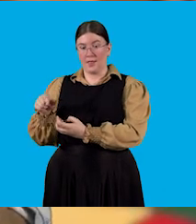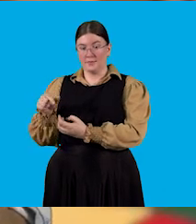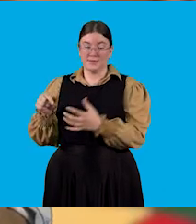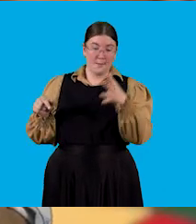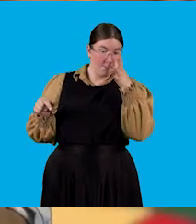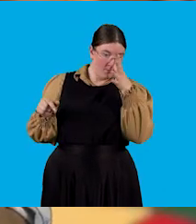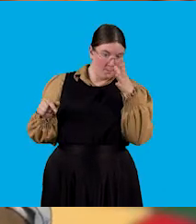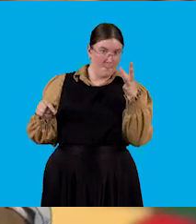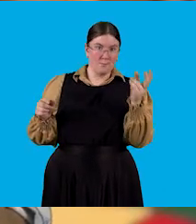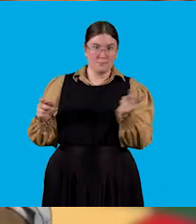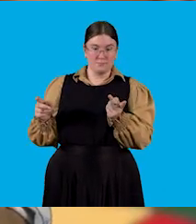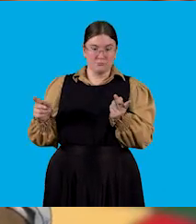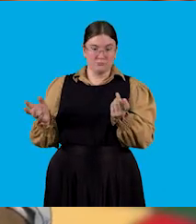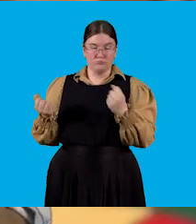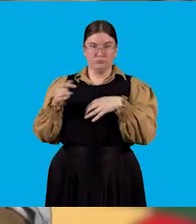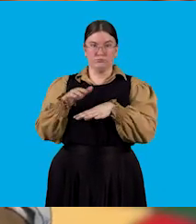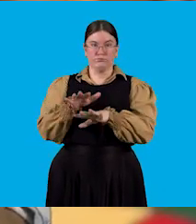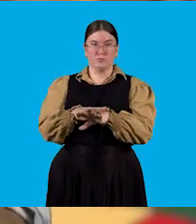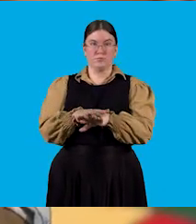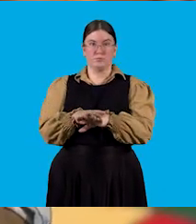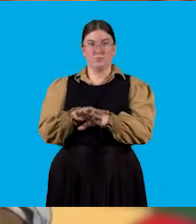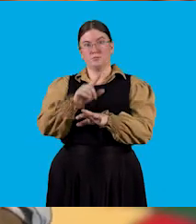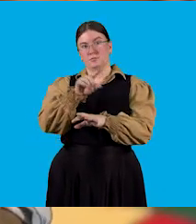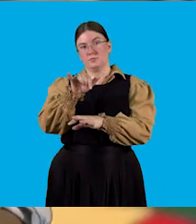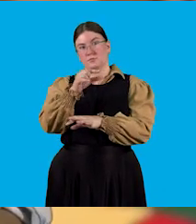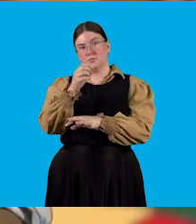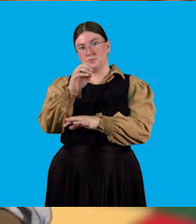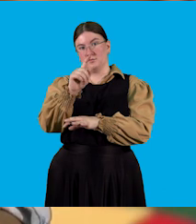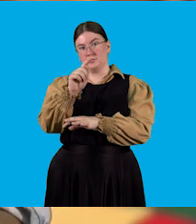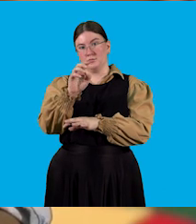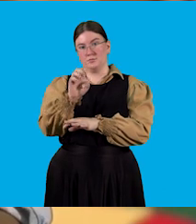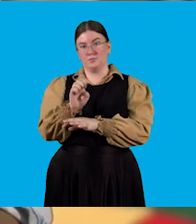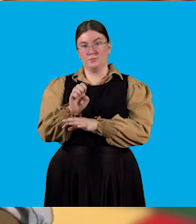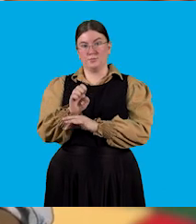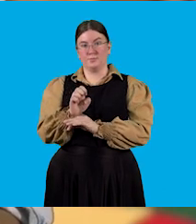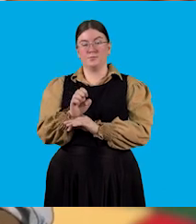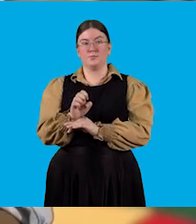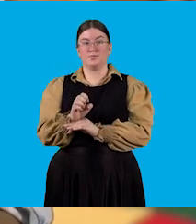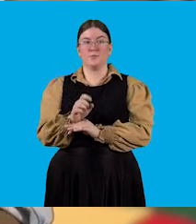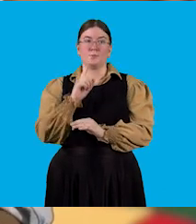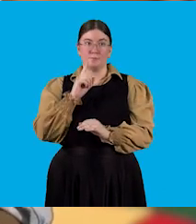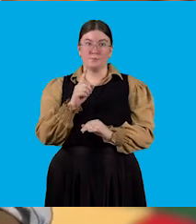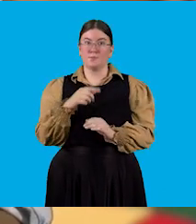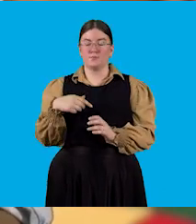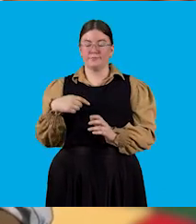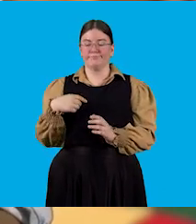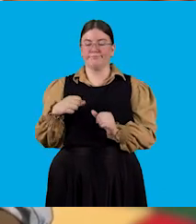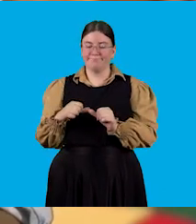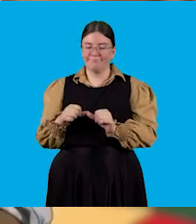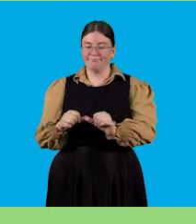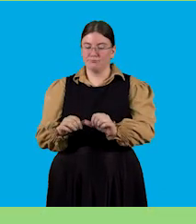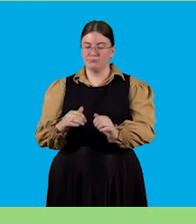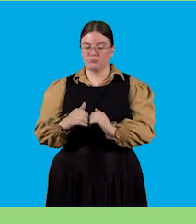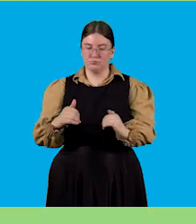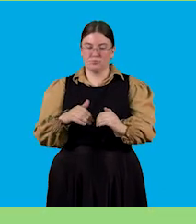cell has been fertilized or has fused with the sperm cell to form the zygote. There's constant